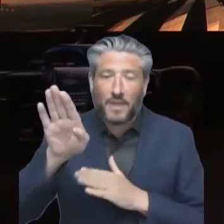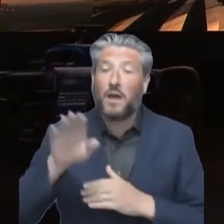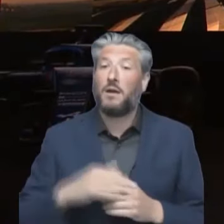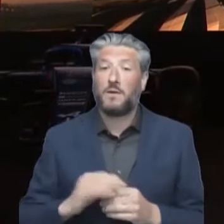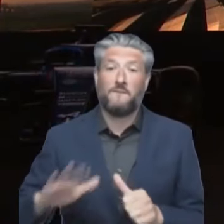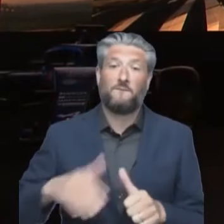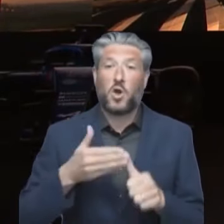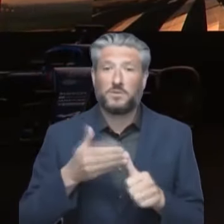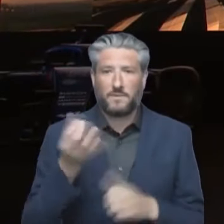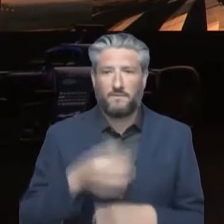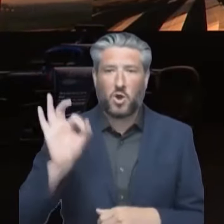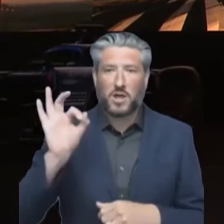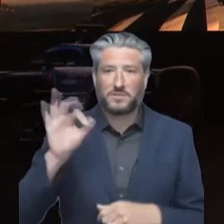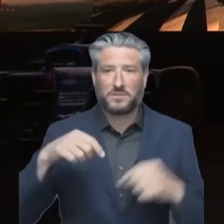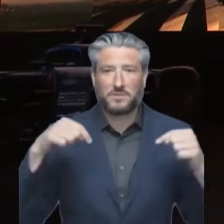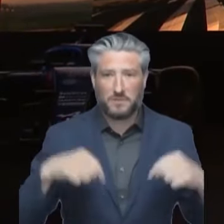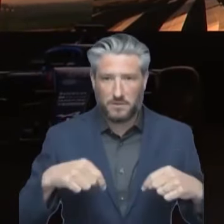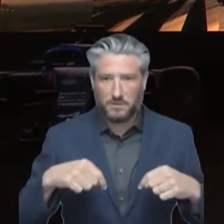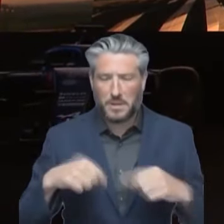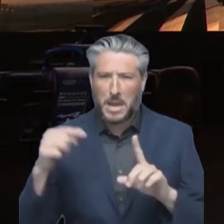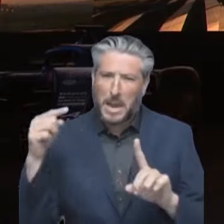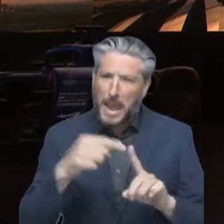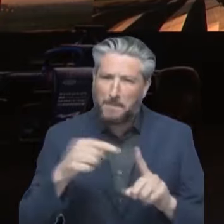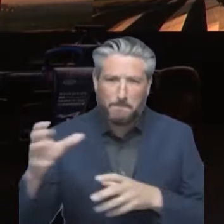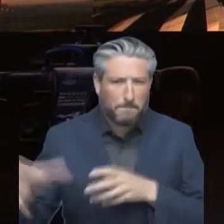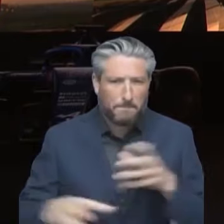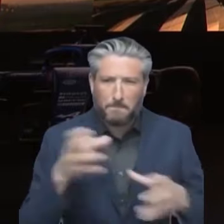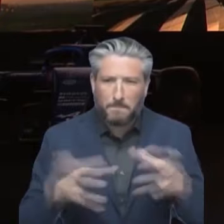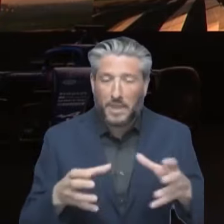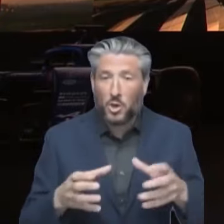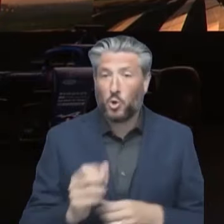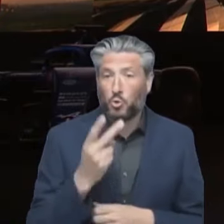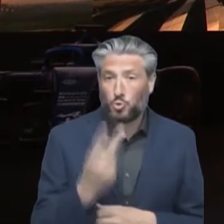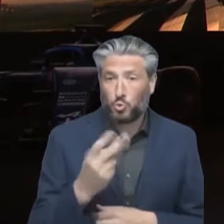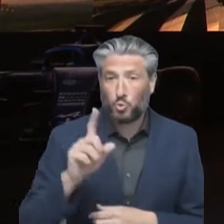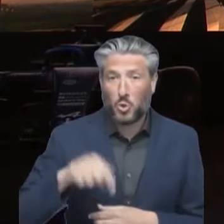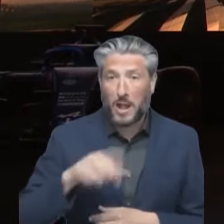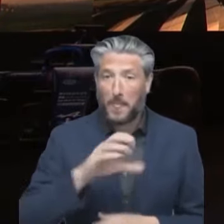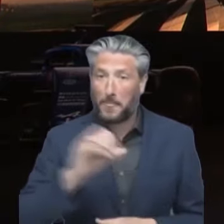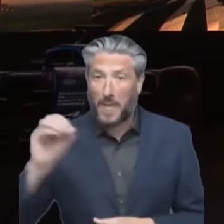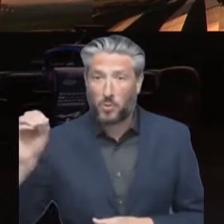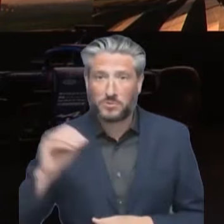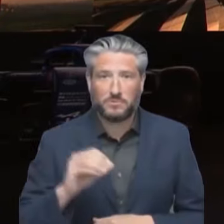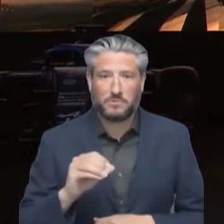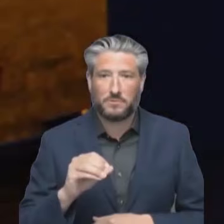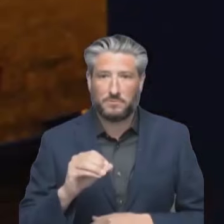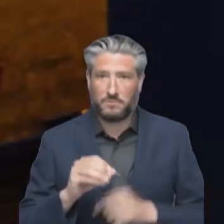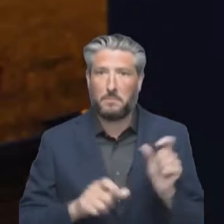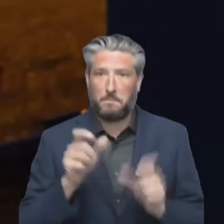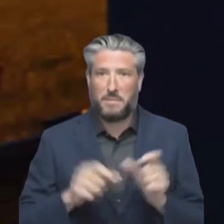more than 2,000 people between now and the end of 2021, and almost